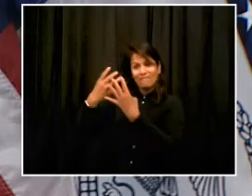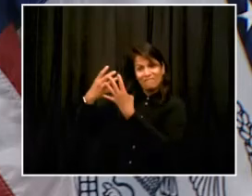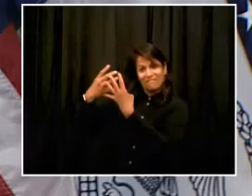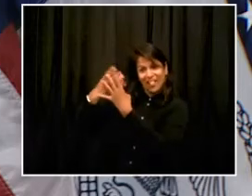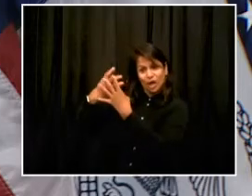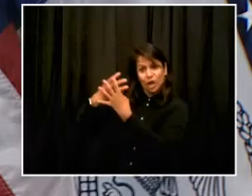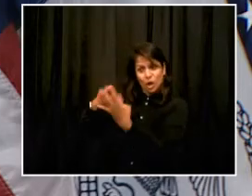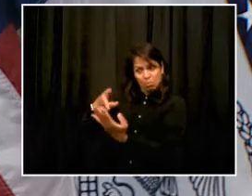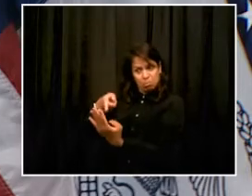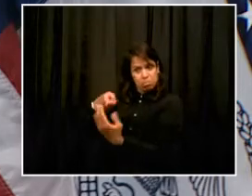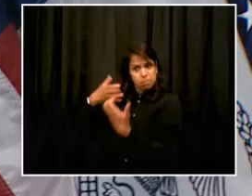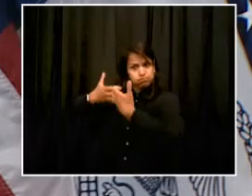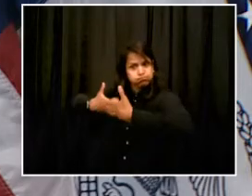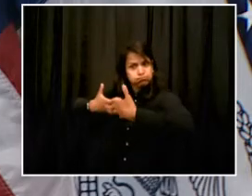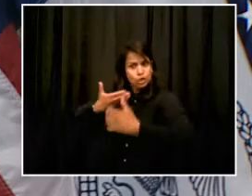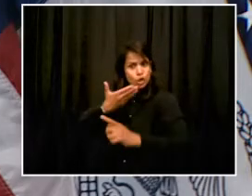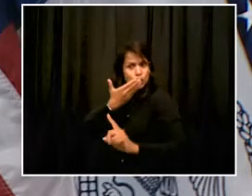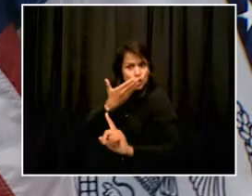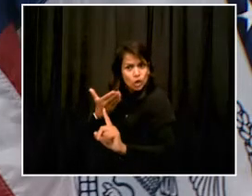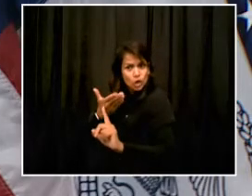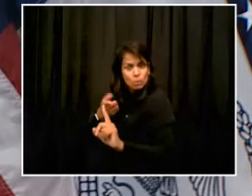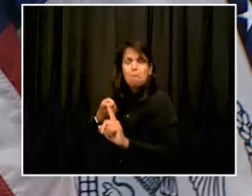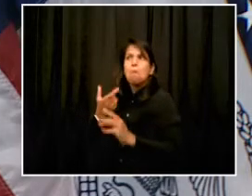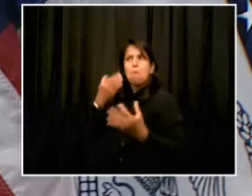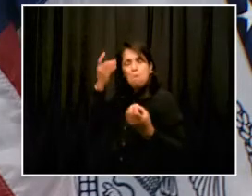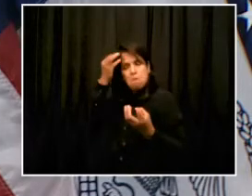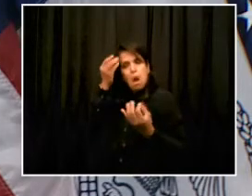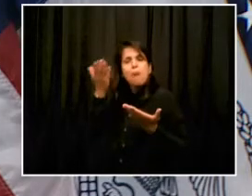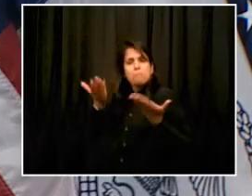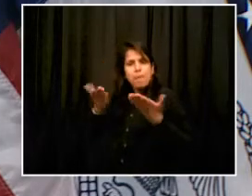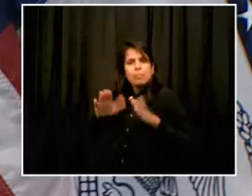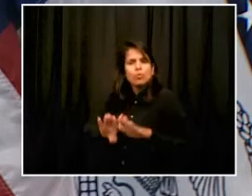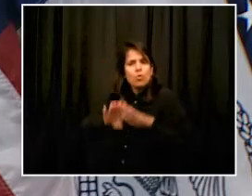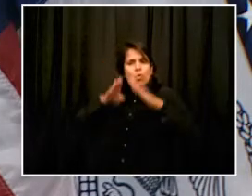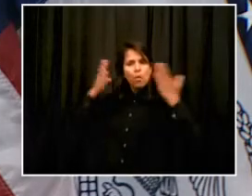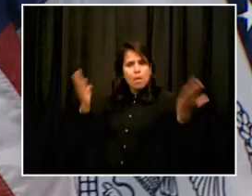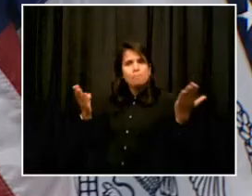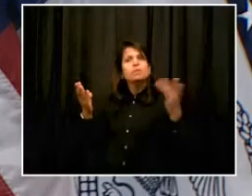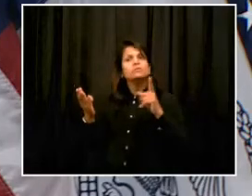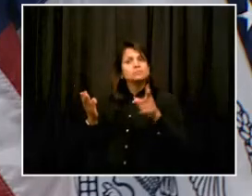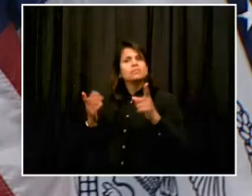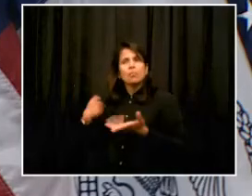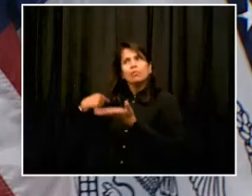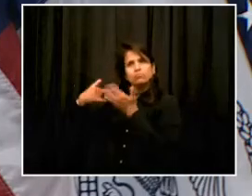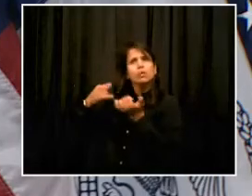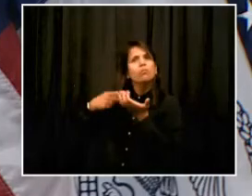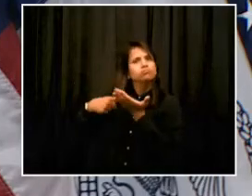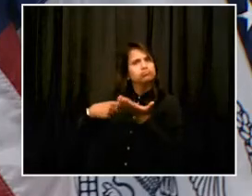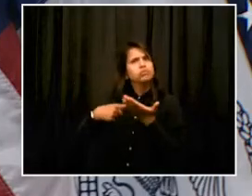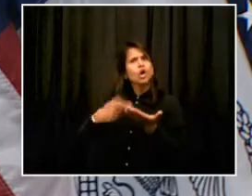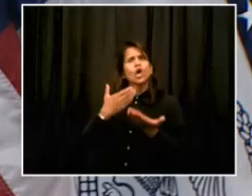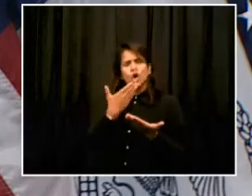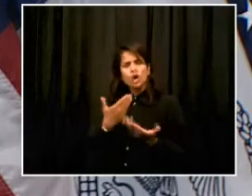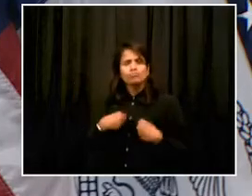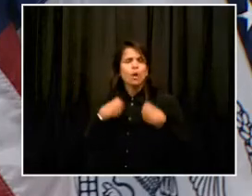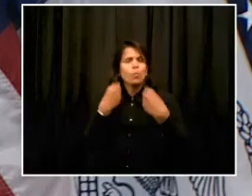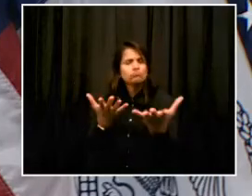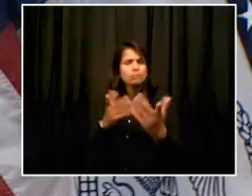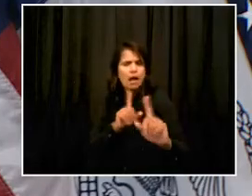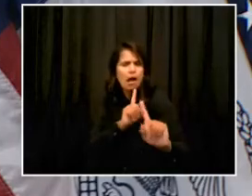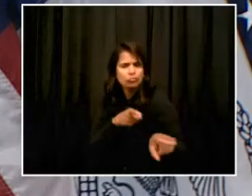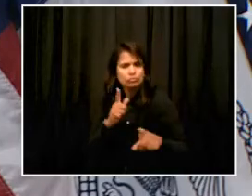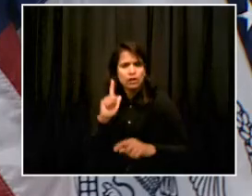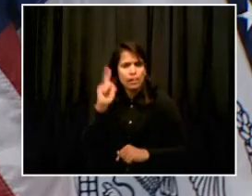So that's something we can look into and come back with a more specific answer. But Dr. Varma, why don't you speak about how we strike that balance